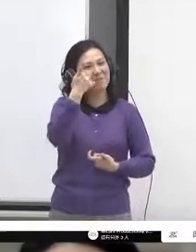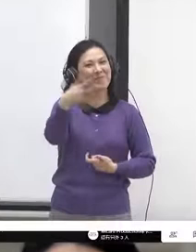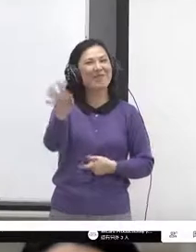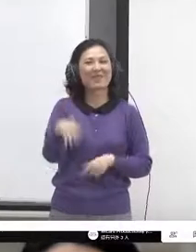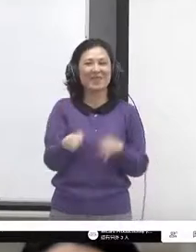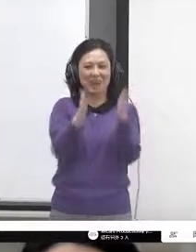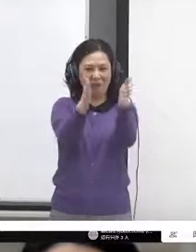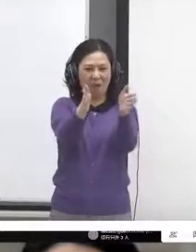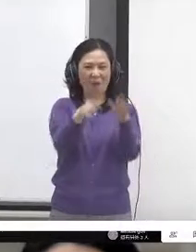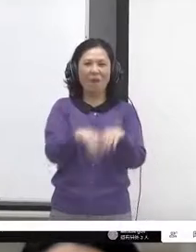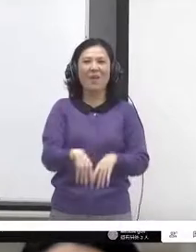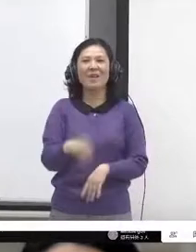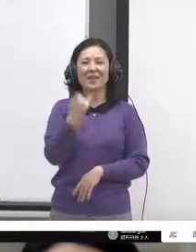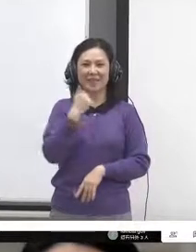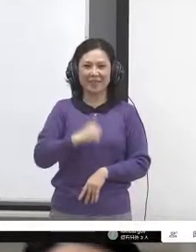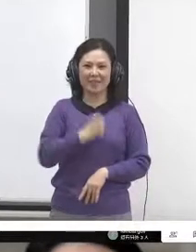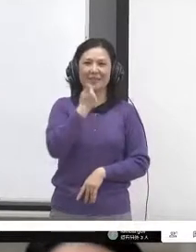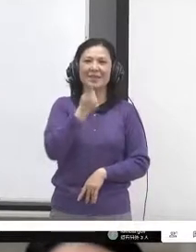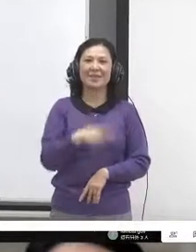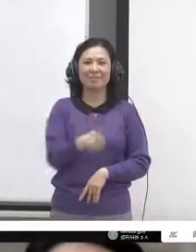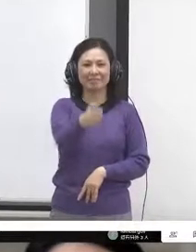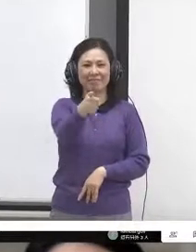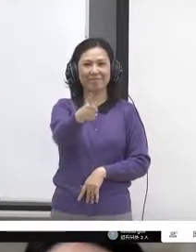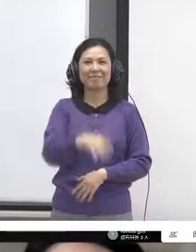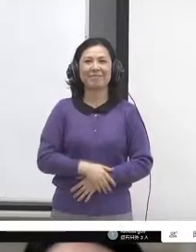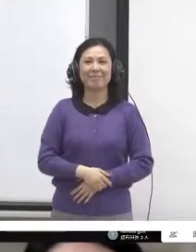Thank you. And next you'll be